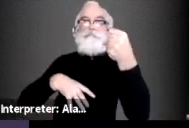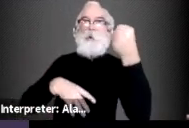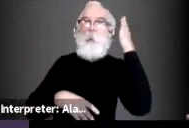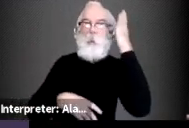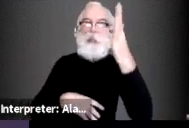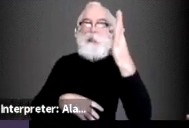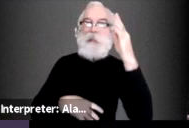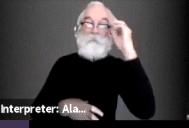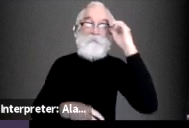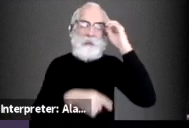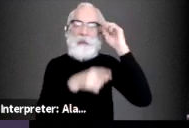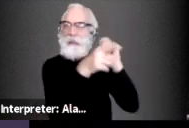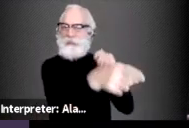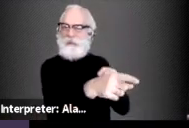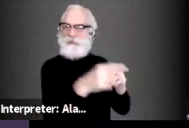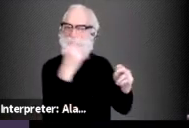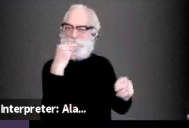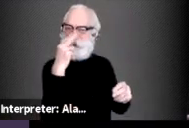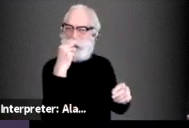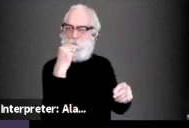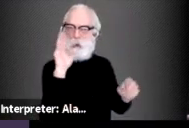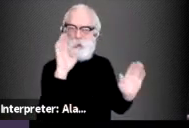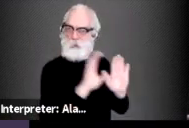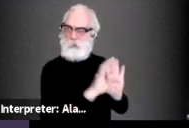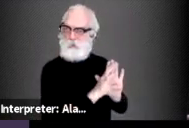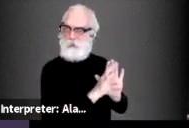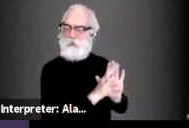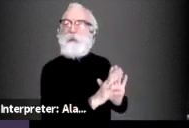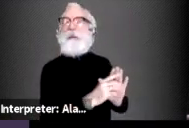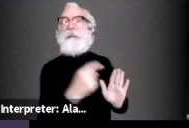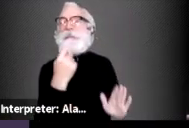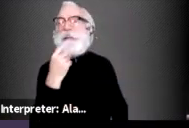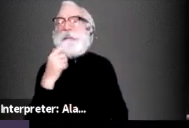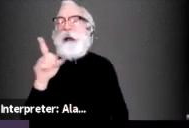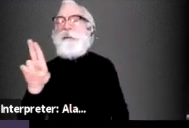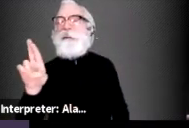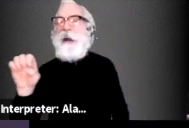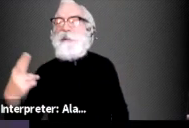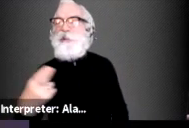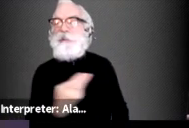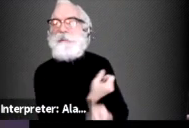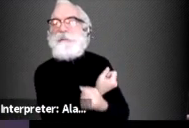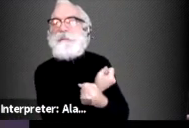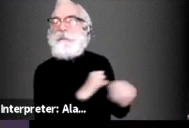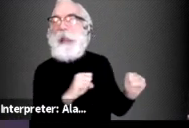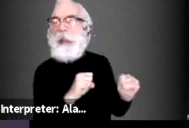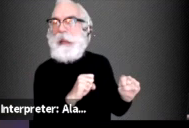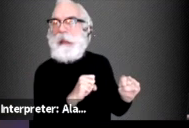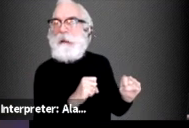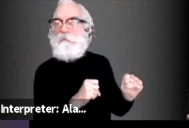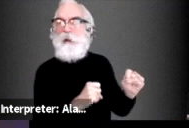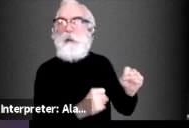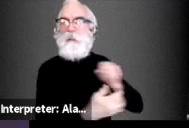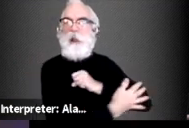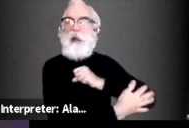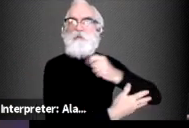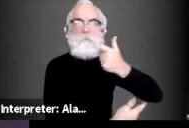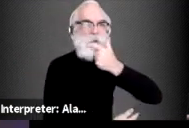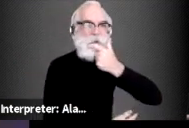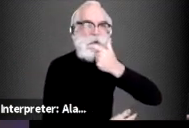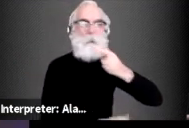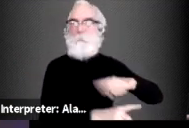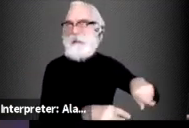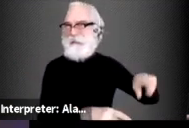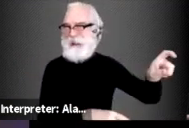While this cartoon lauds the Dutch as the saviors of Britain, this next cartoon warns against Dutch investments in